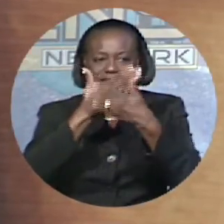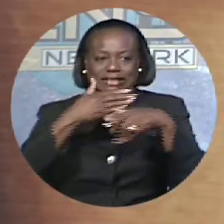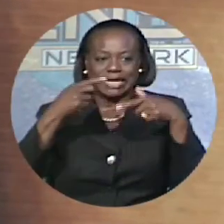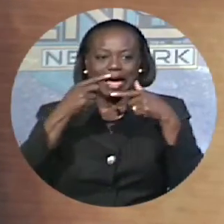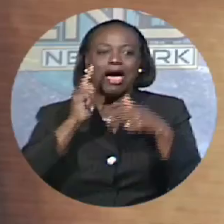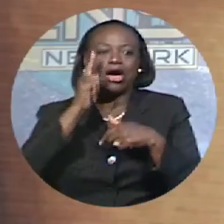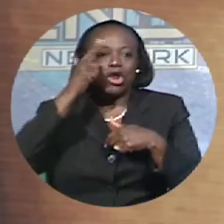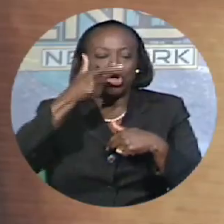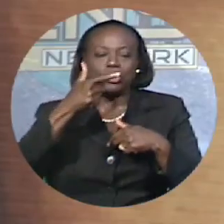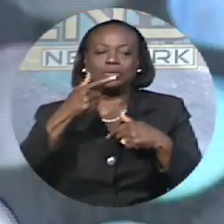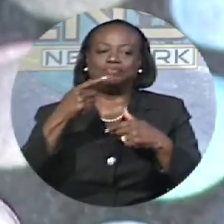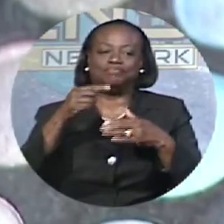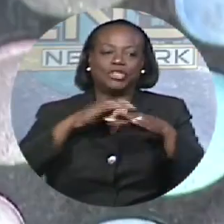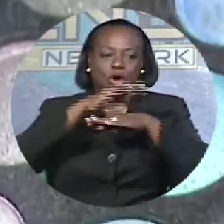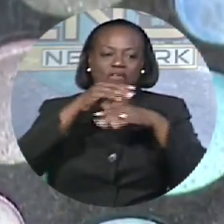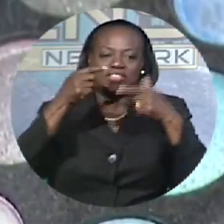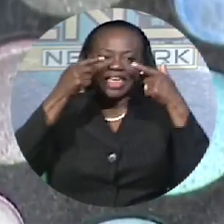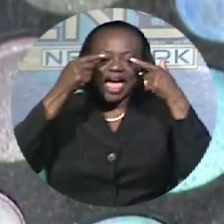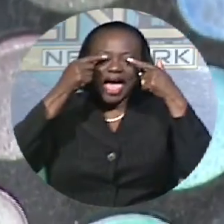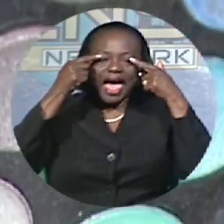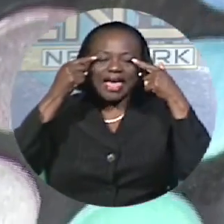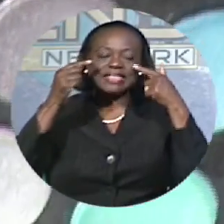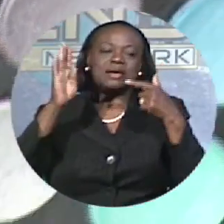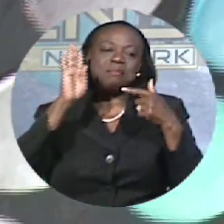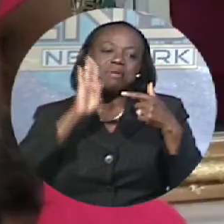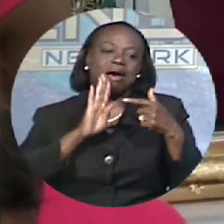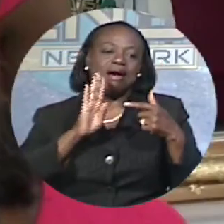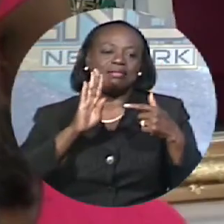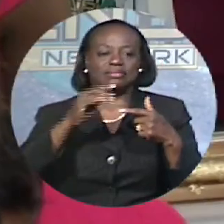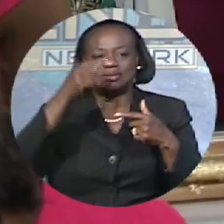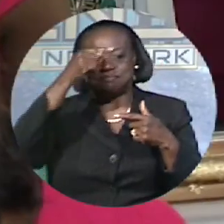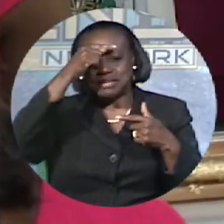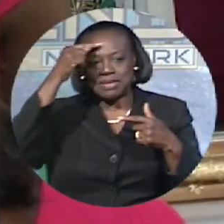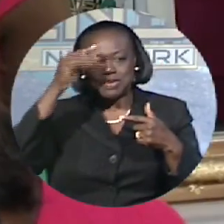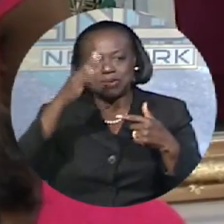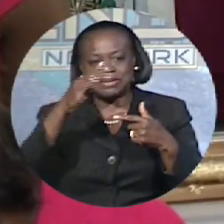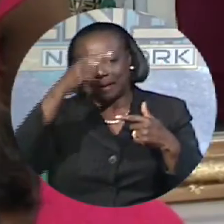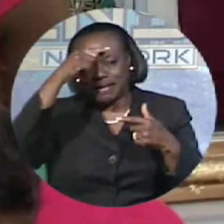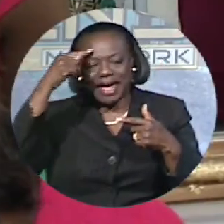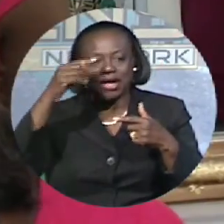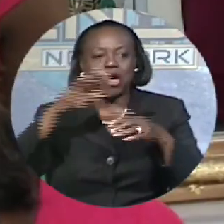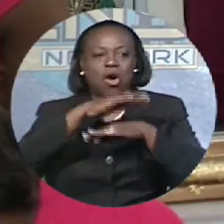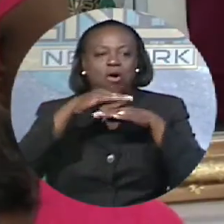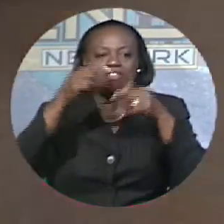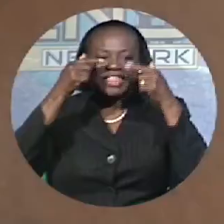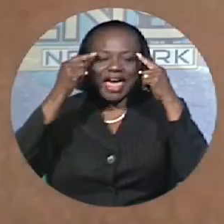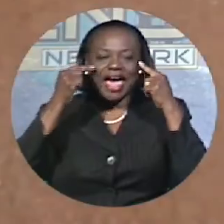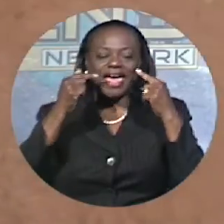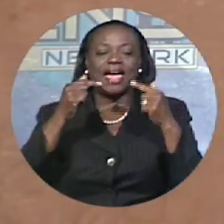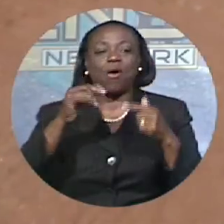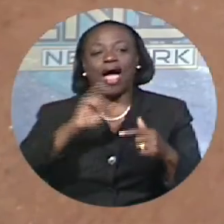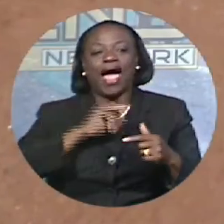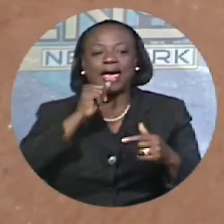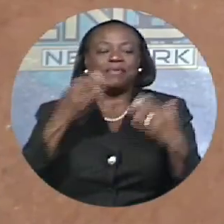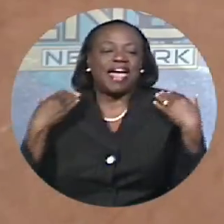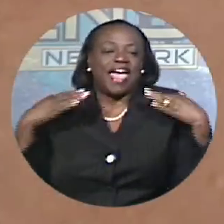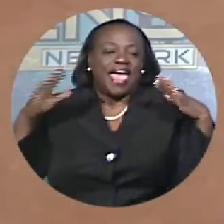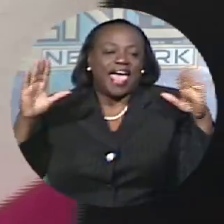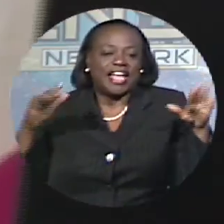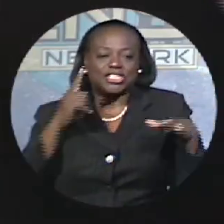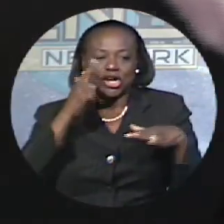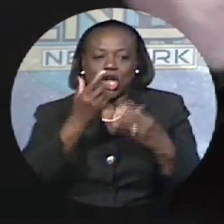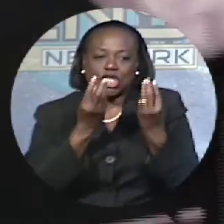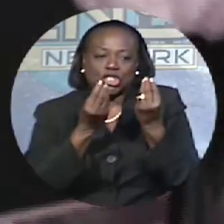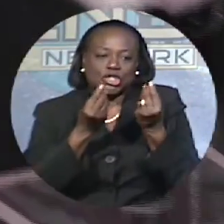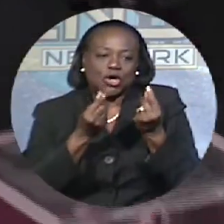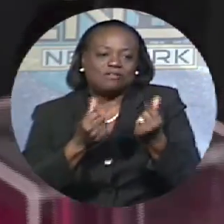eyes, smoky browns, blacks, blues over the eyes. For that I am your love angel look, you want to go with softer colors over the eyes,